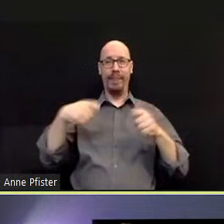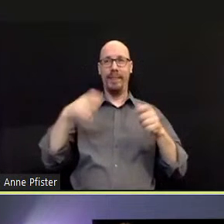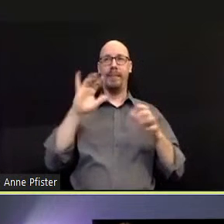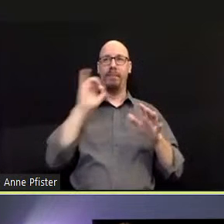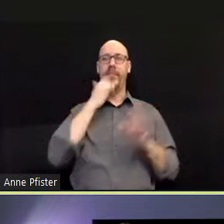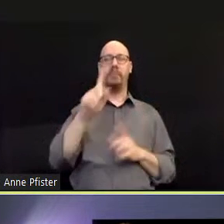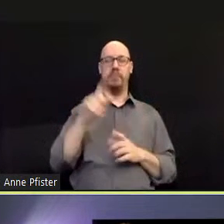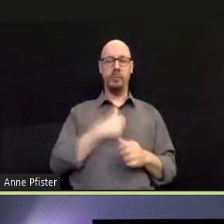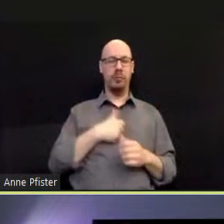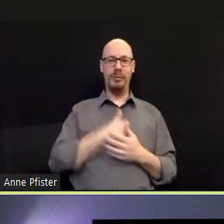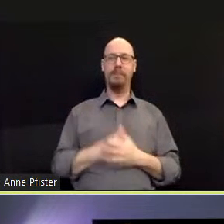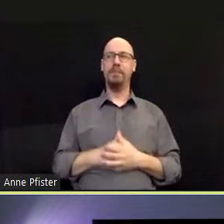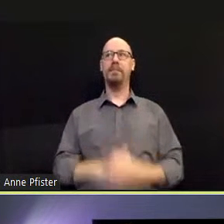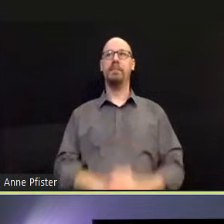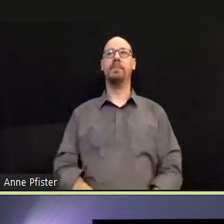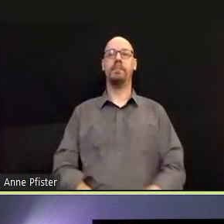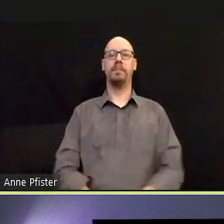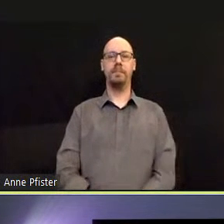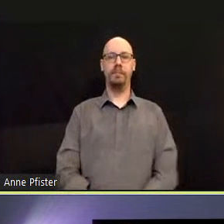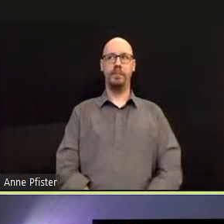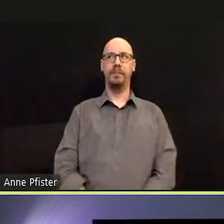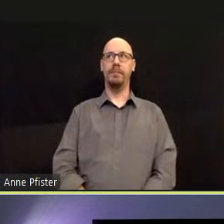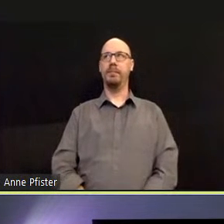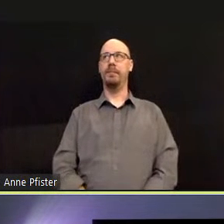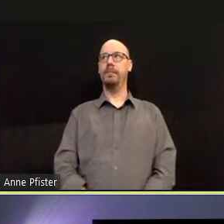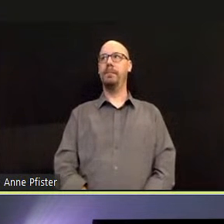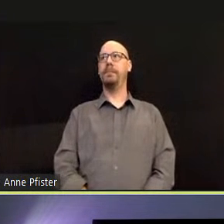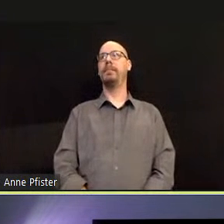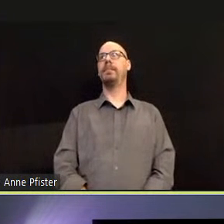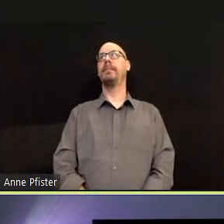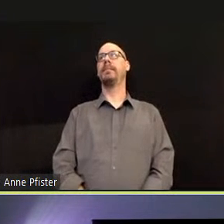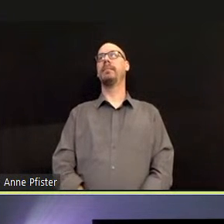not showing up.